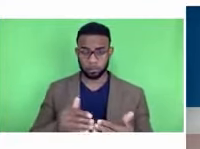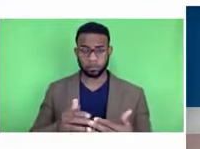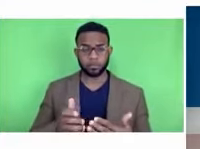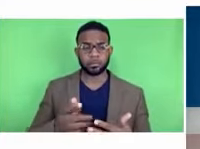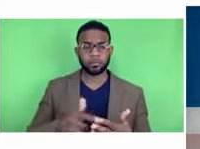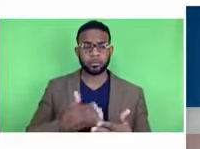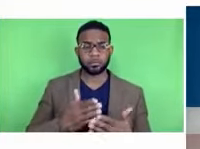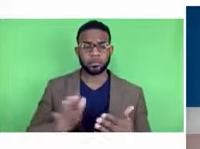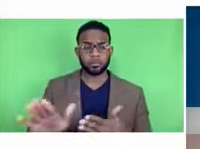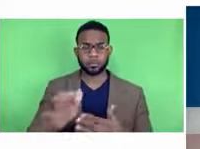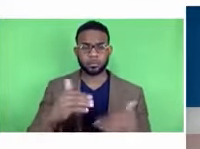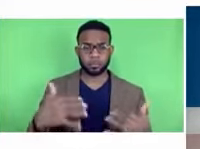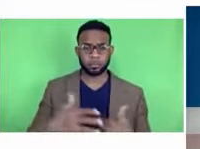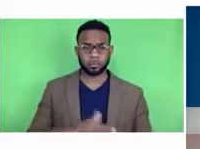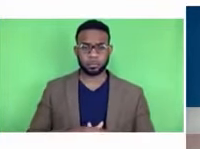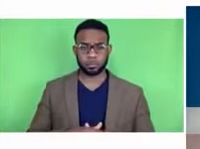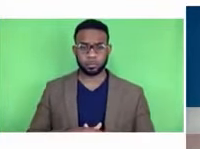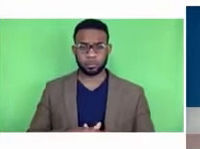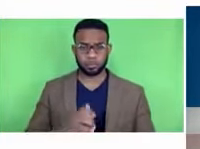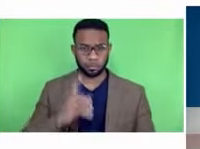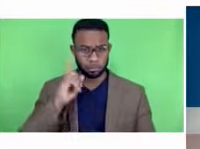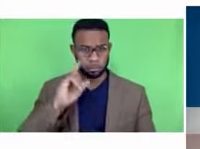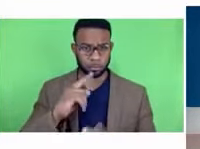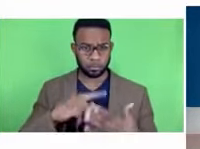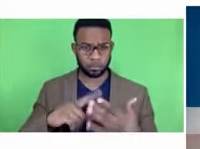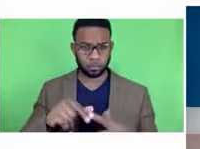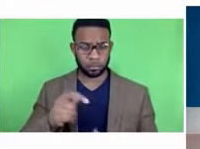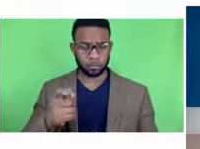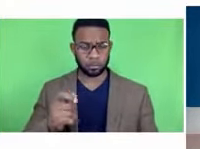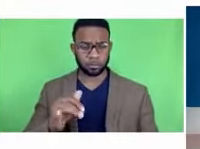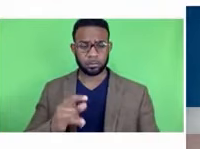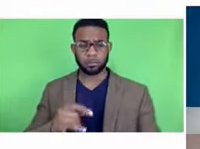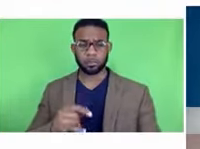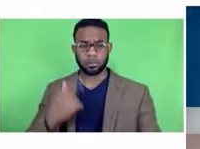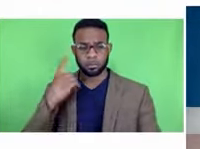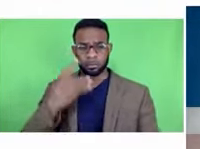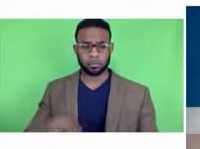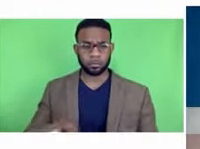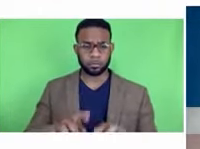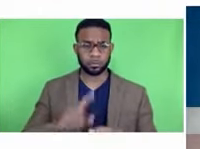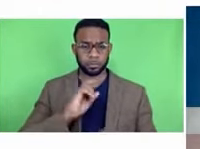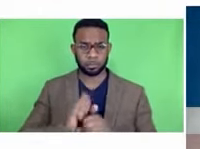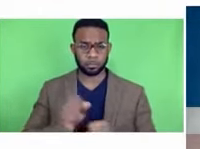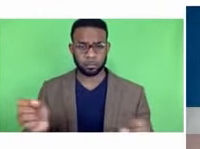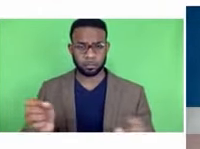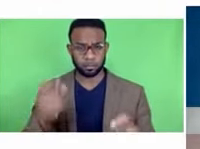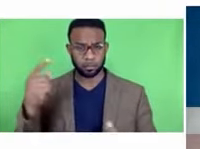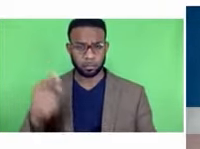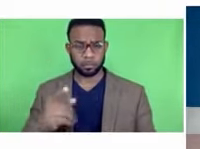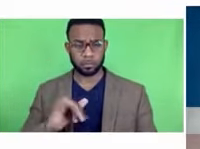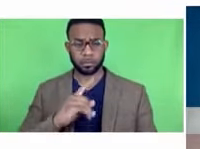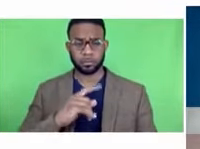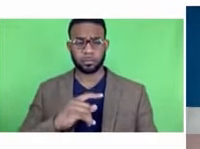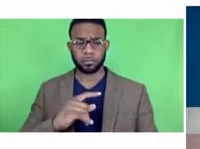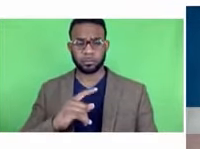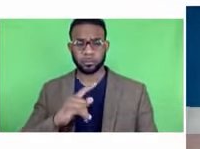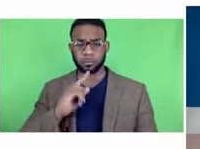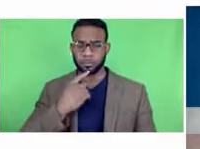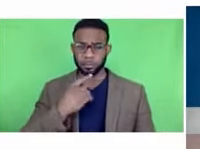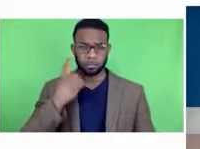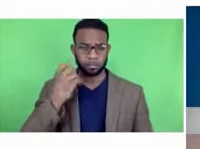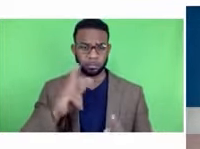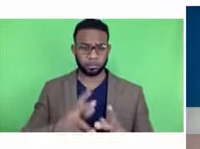of their fears? I think we've kind of talked about it a little bit, but I think it's important to really bring it to light that this is pretty serious for a lot of